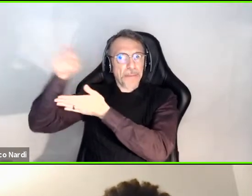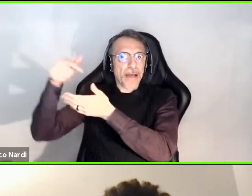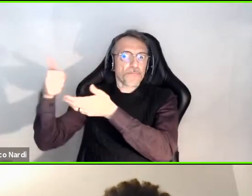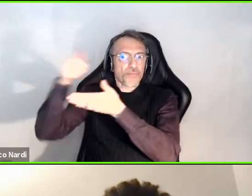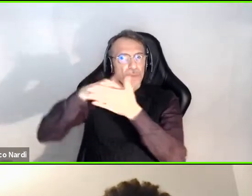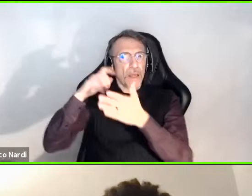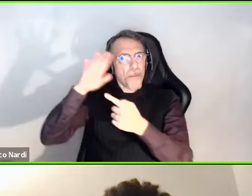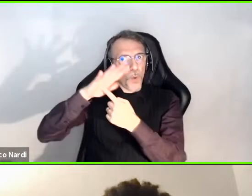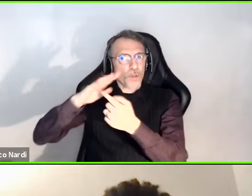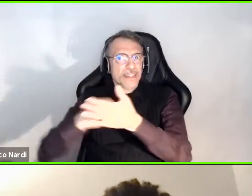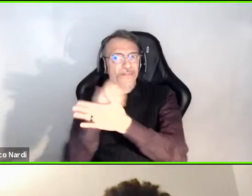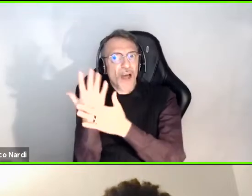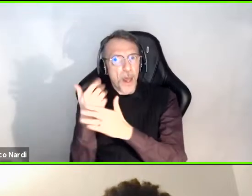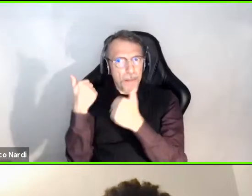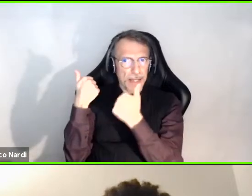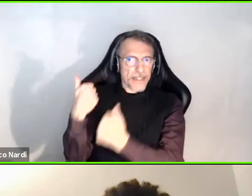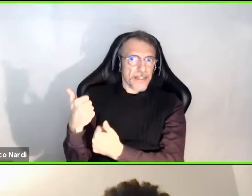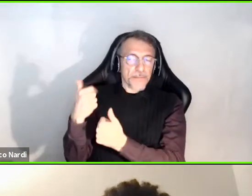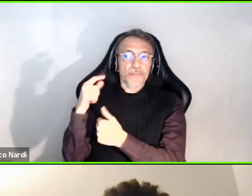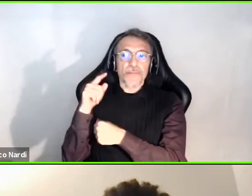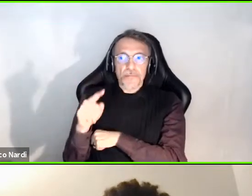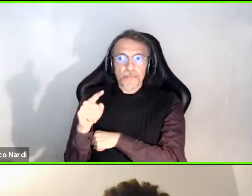developments. And the other thing is that,